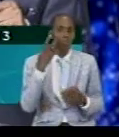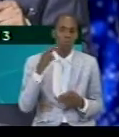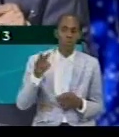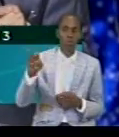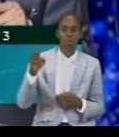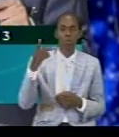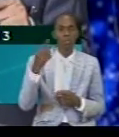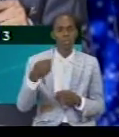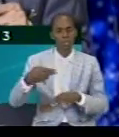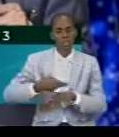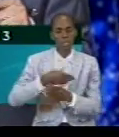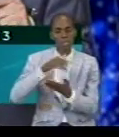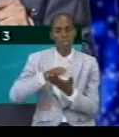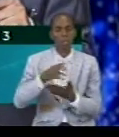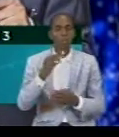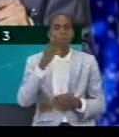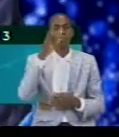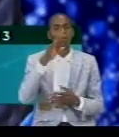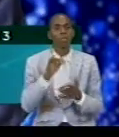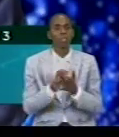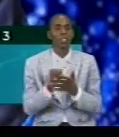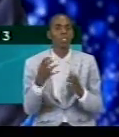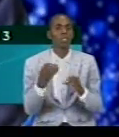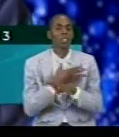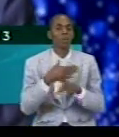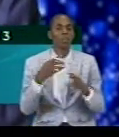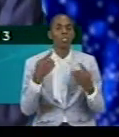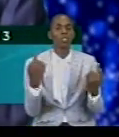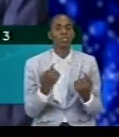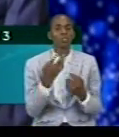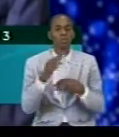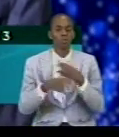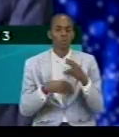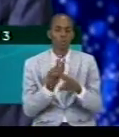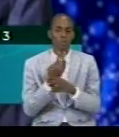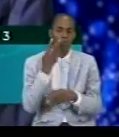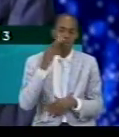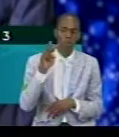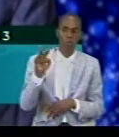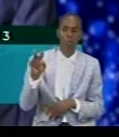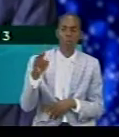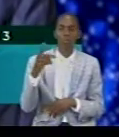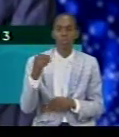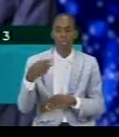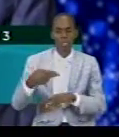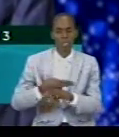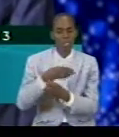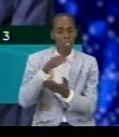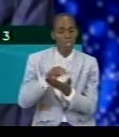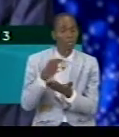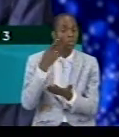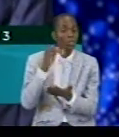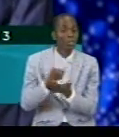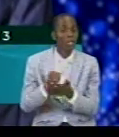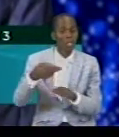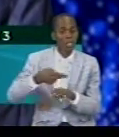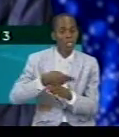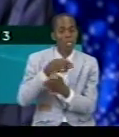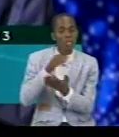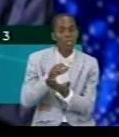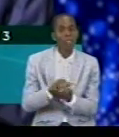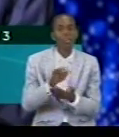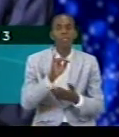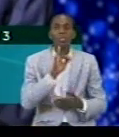taketh away the sin of the world. Behold, the Lamb of God. You see, that Lamb is